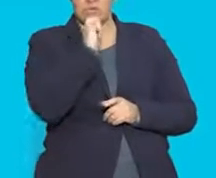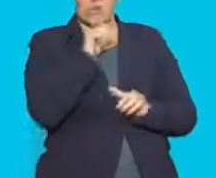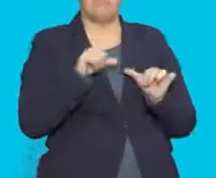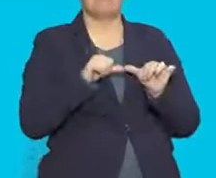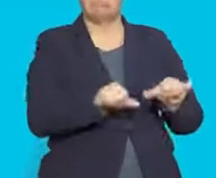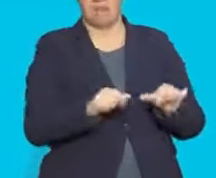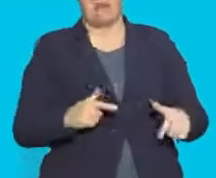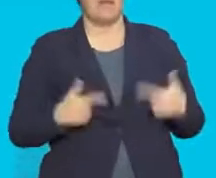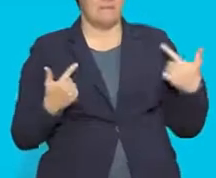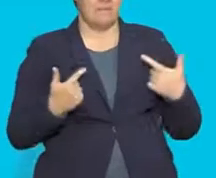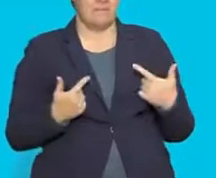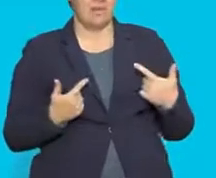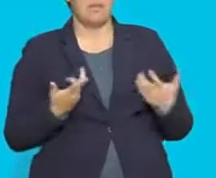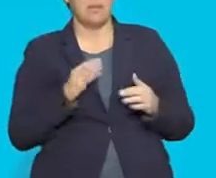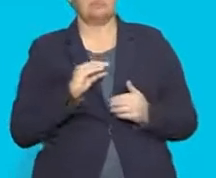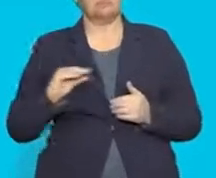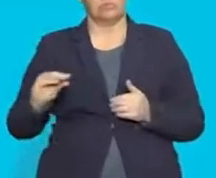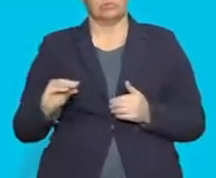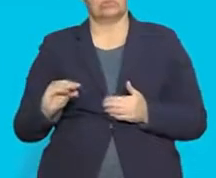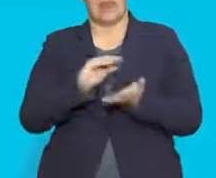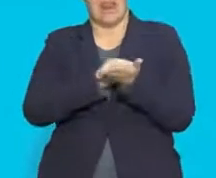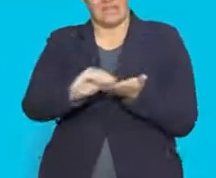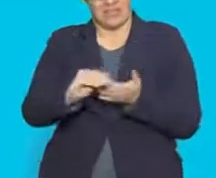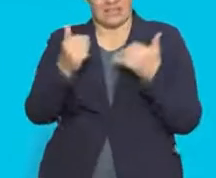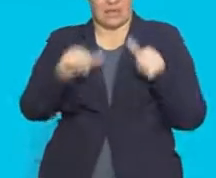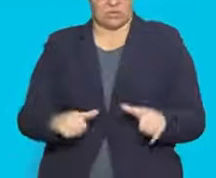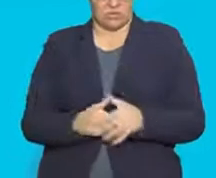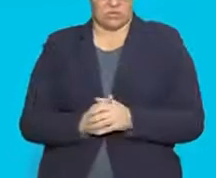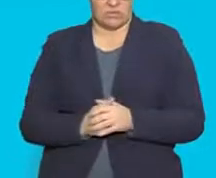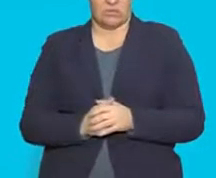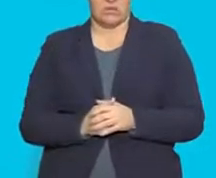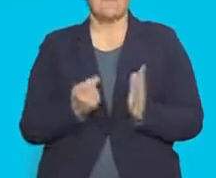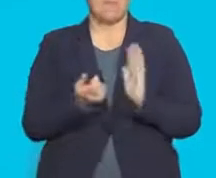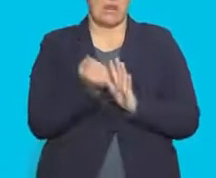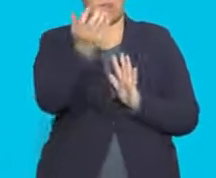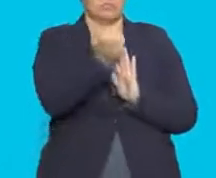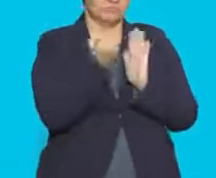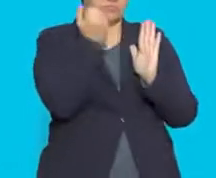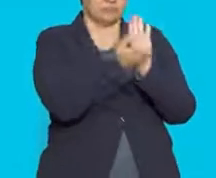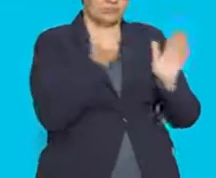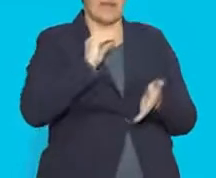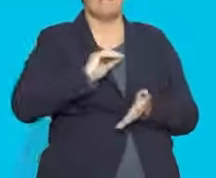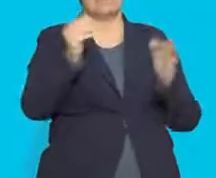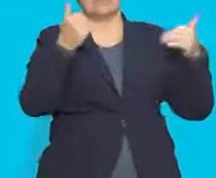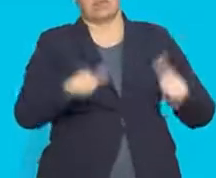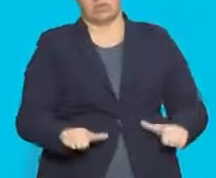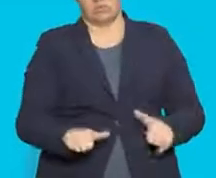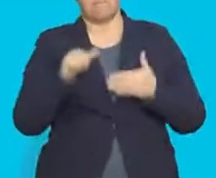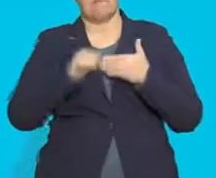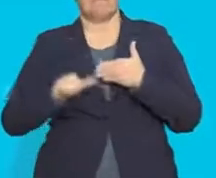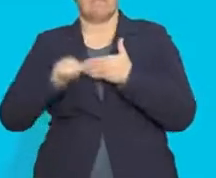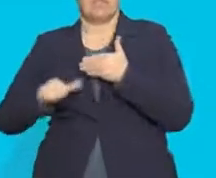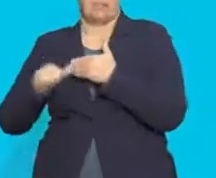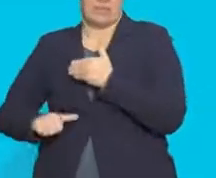to maintain my lifestyle, let me put it in an investment account and then I withdraw from the investment account on